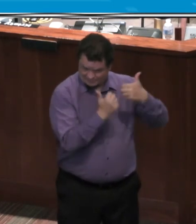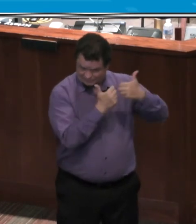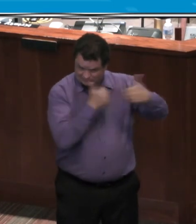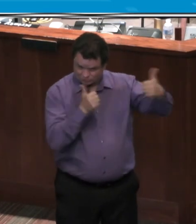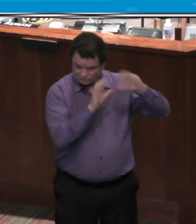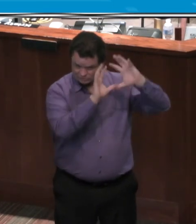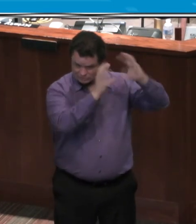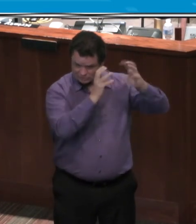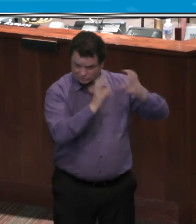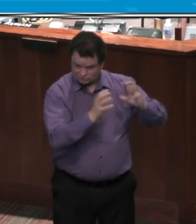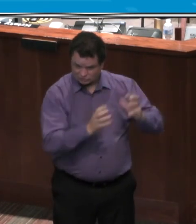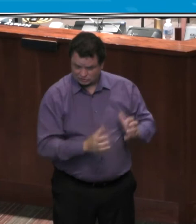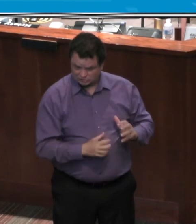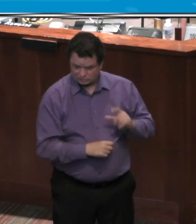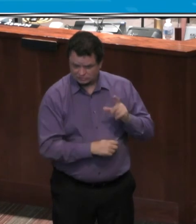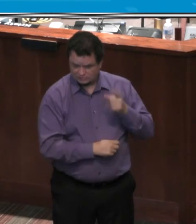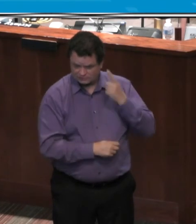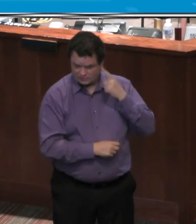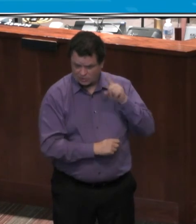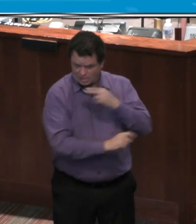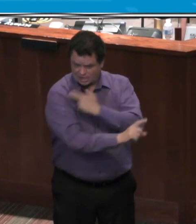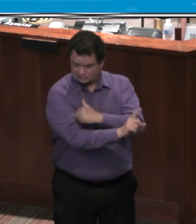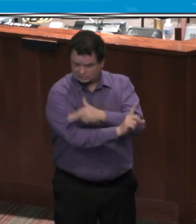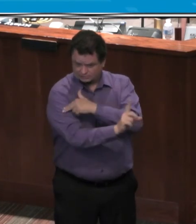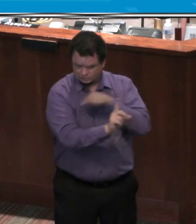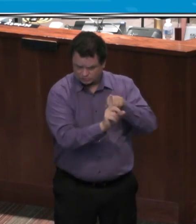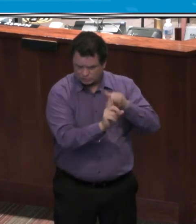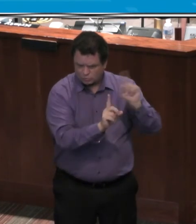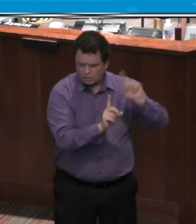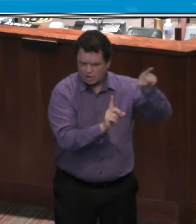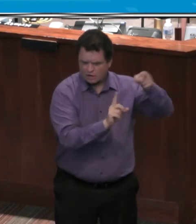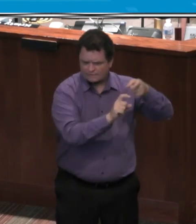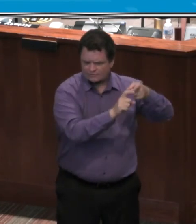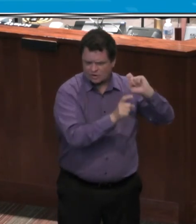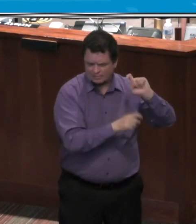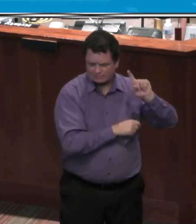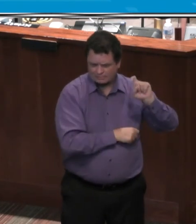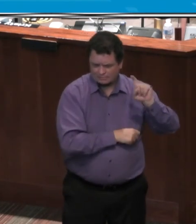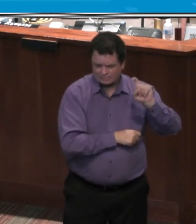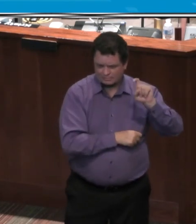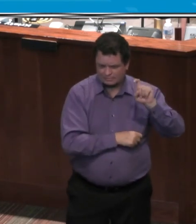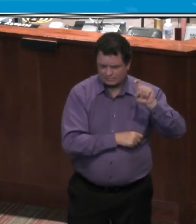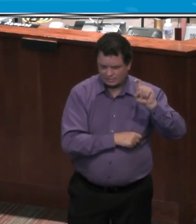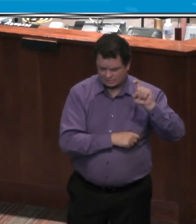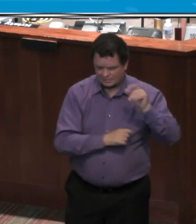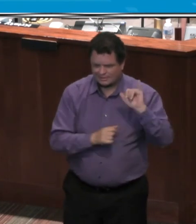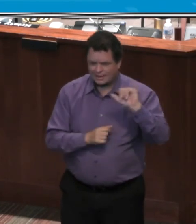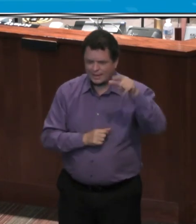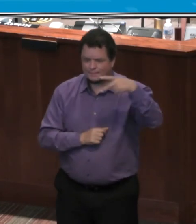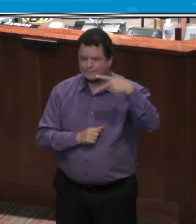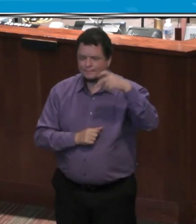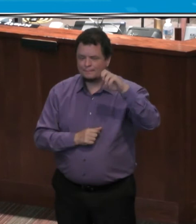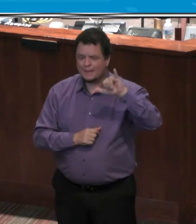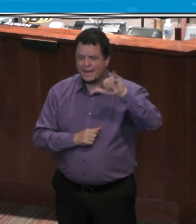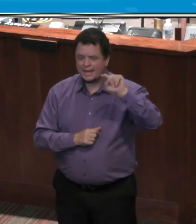who's hospitalized, like if they're from Payton or Falcon or Monument, or even outside of the